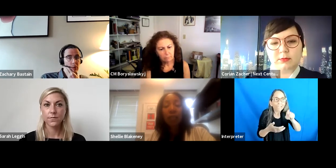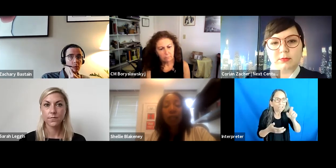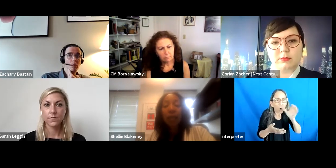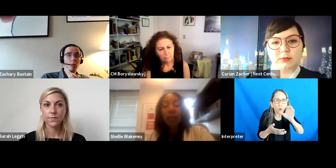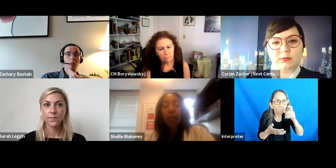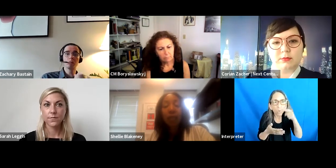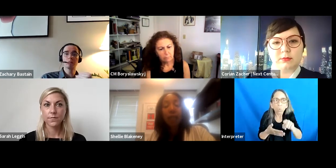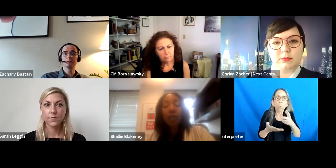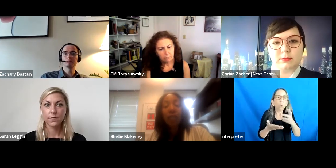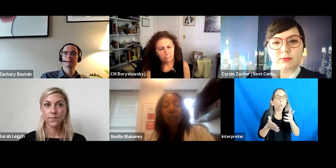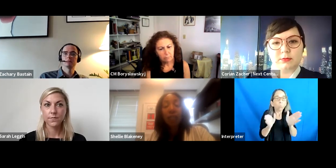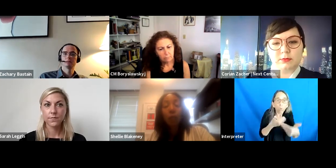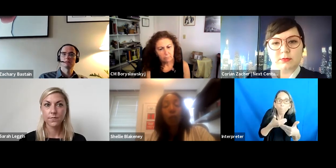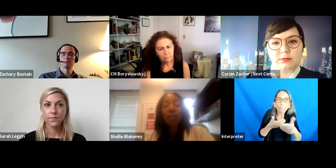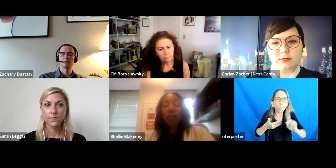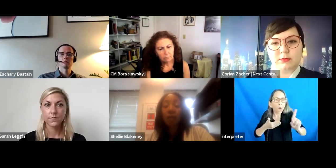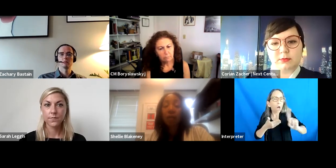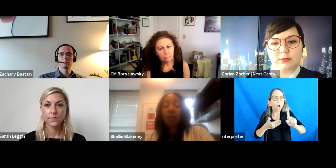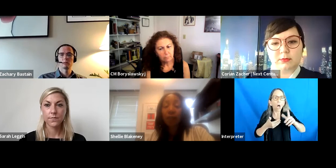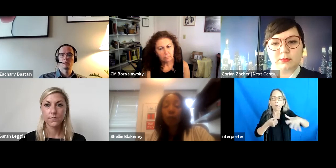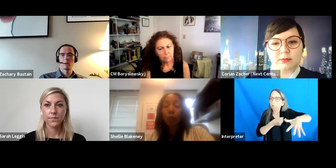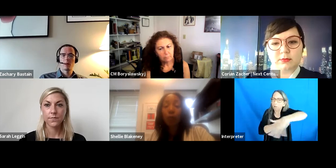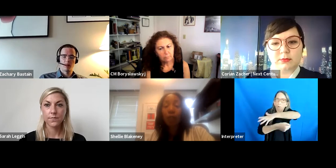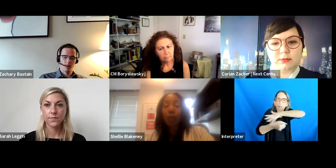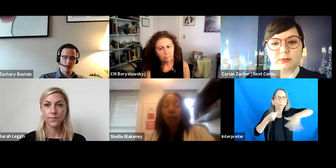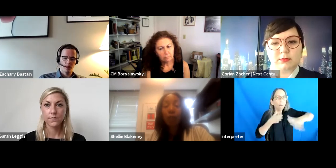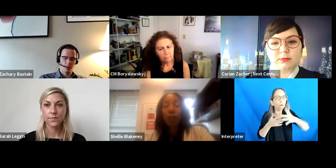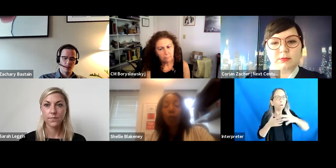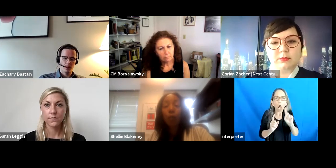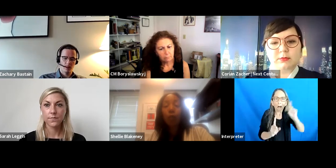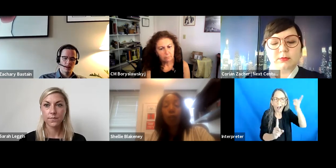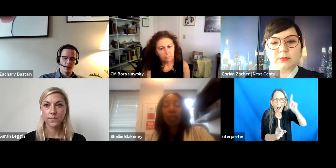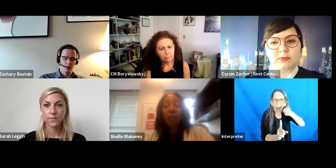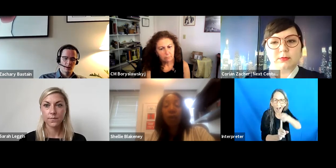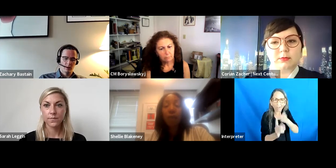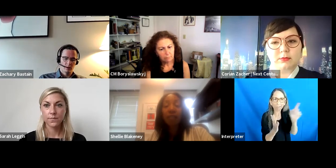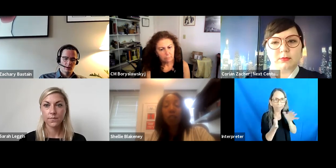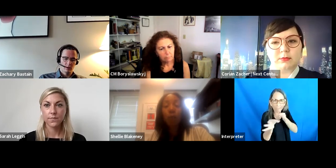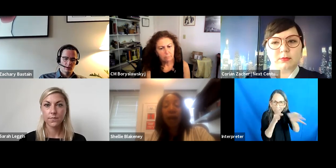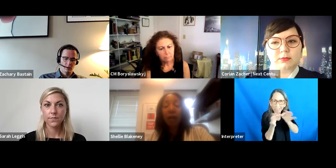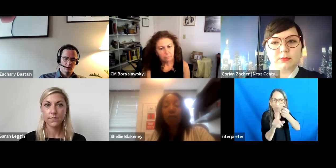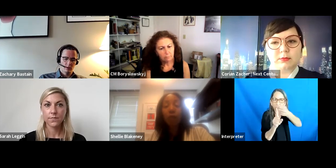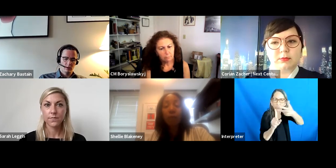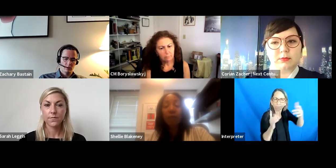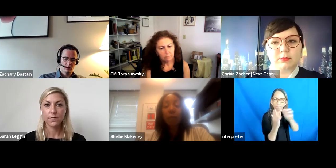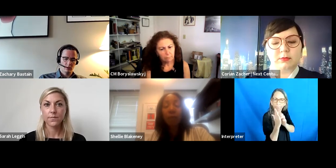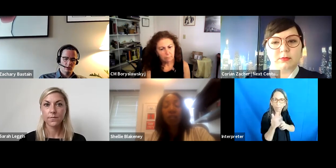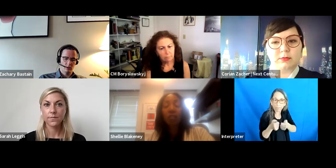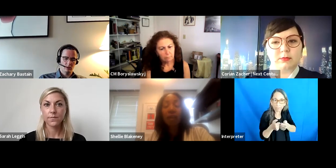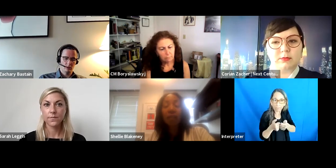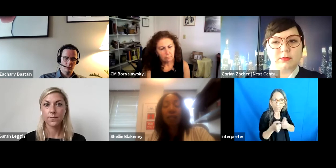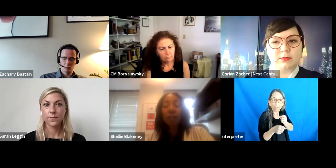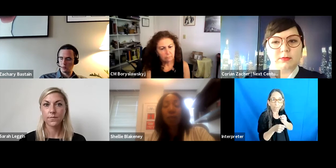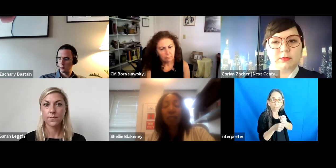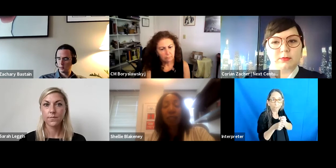like. And if text to 911 is not available in your area, you will receive a message back confirming that the message